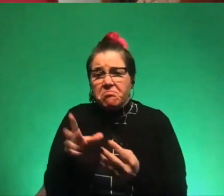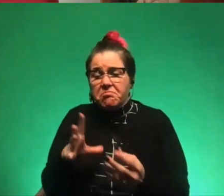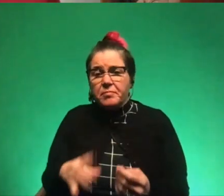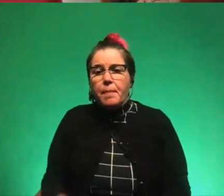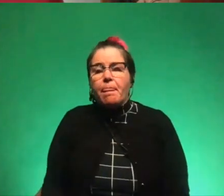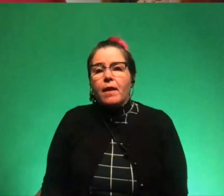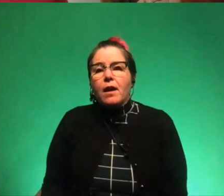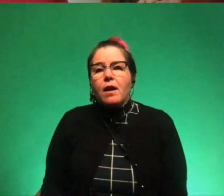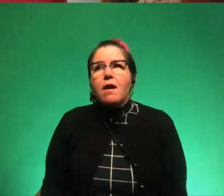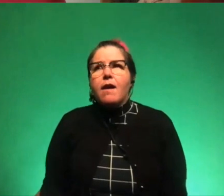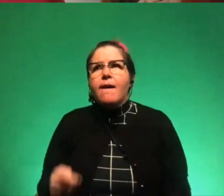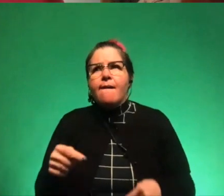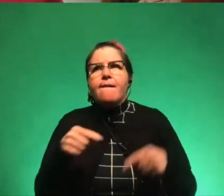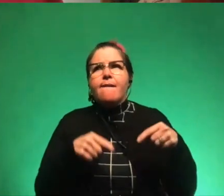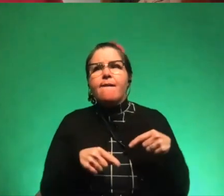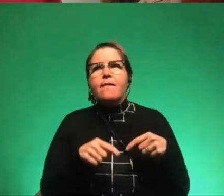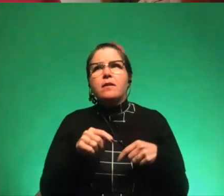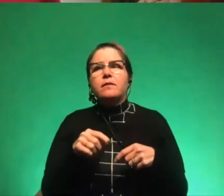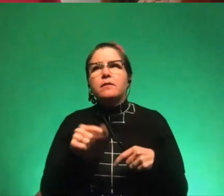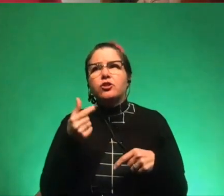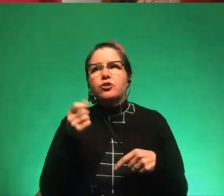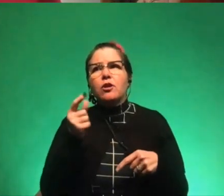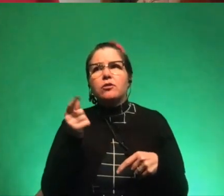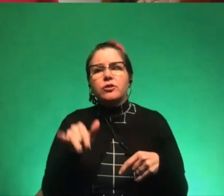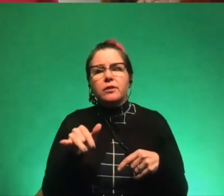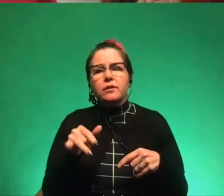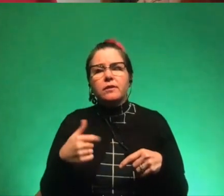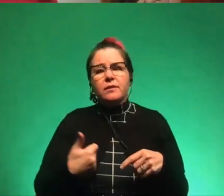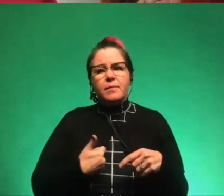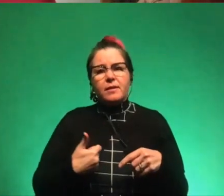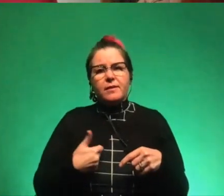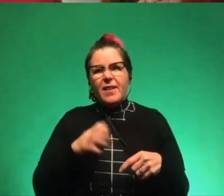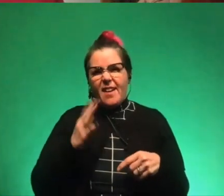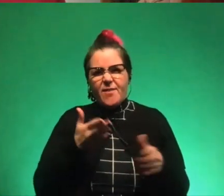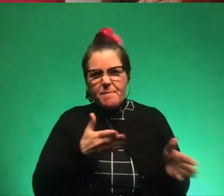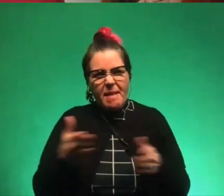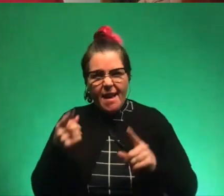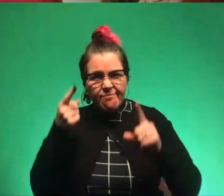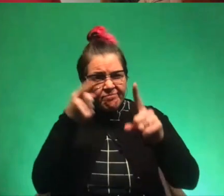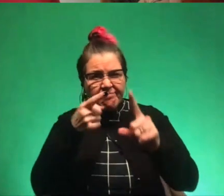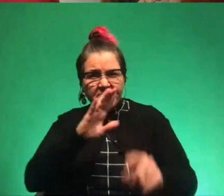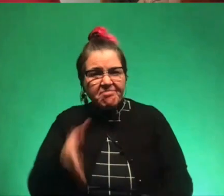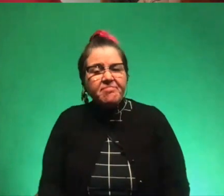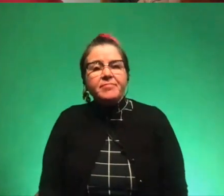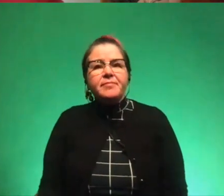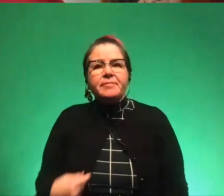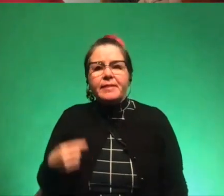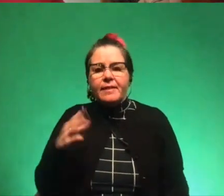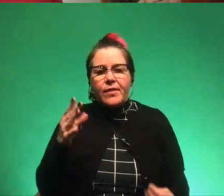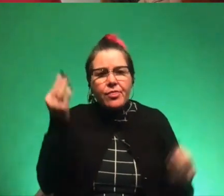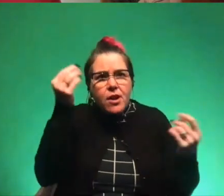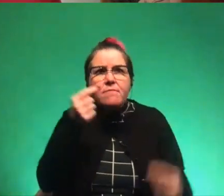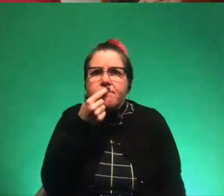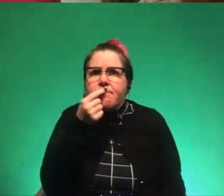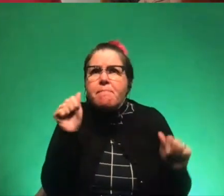So I guess I can step back to geology. I was never going to be a geologist. I never considered it as a career